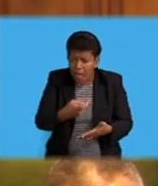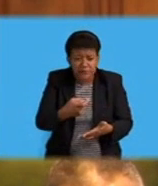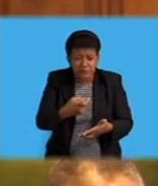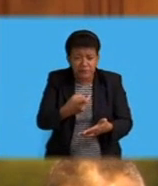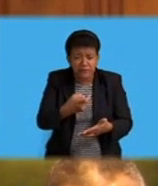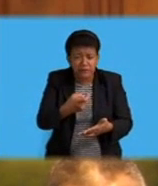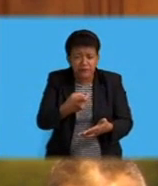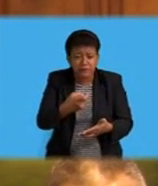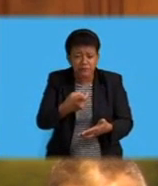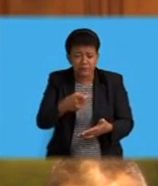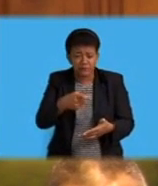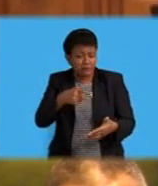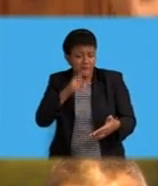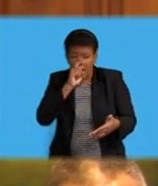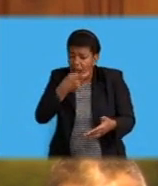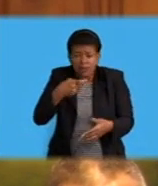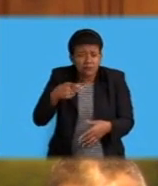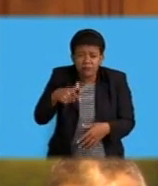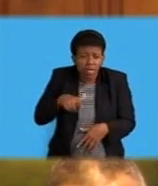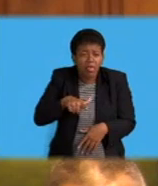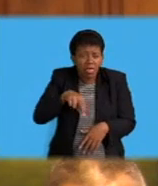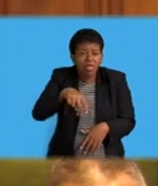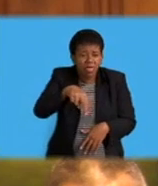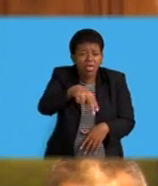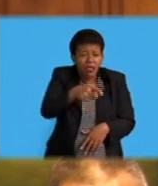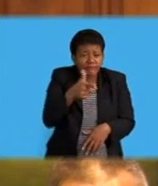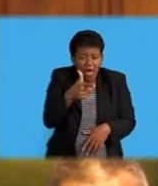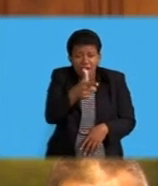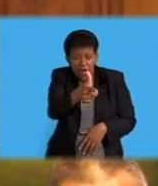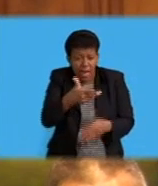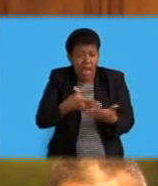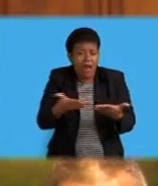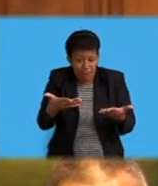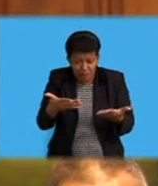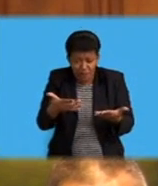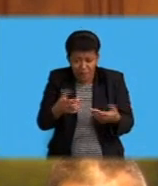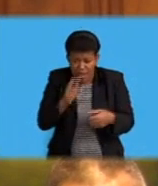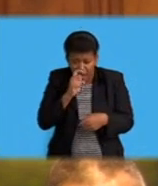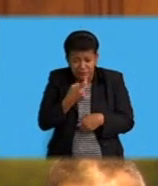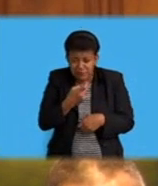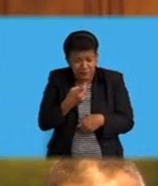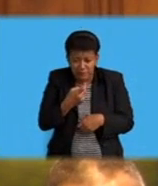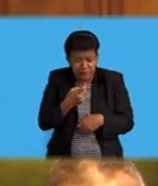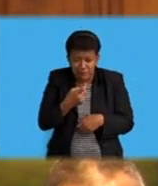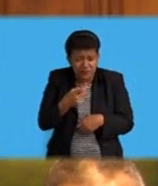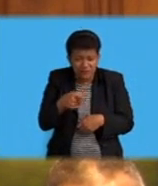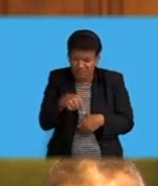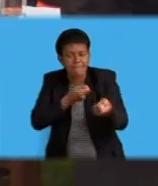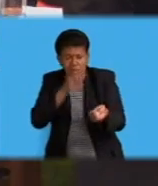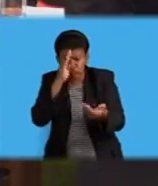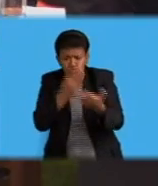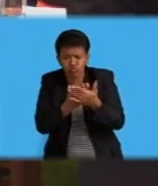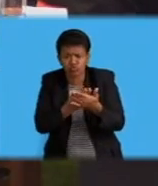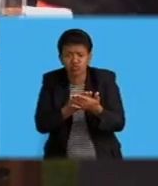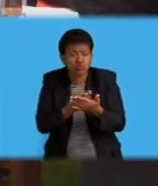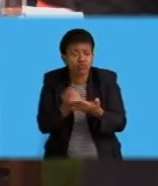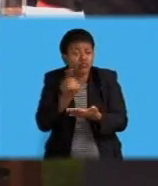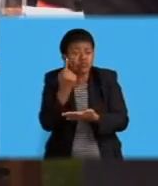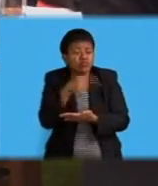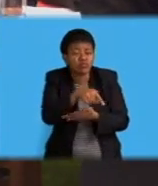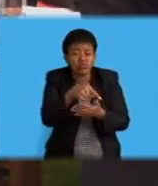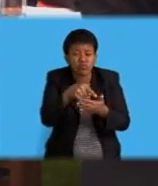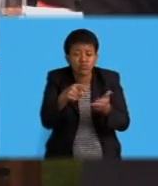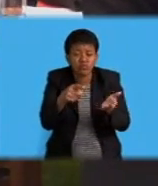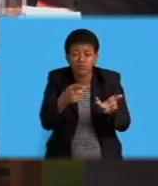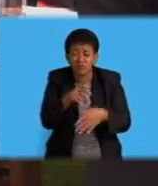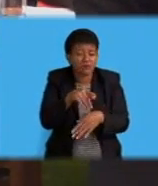Secondary School, and from Lekutu are not accessible because of those problems. And for that,